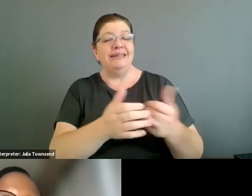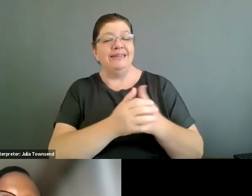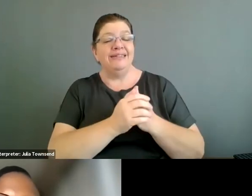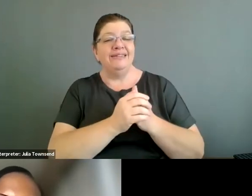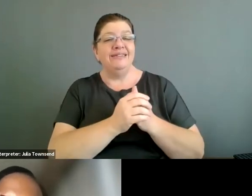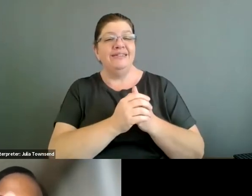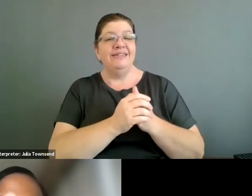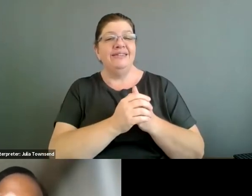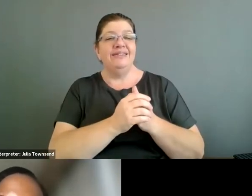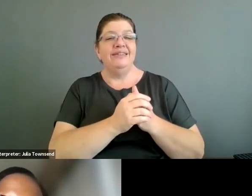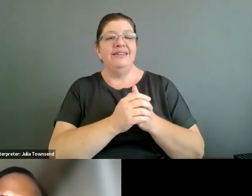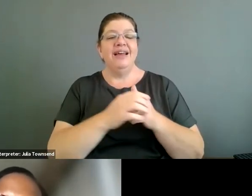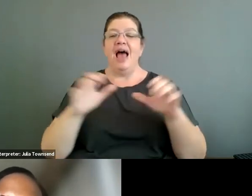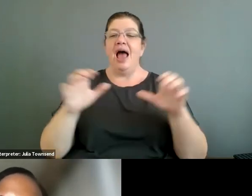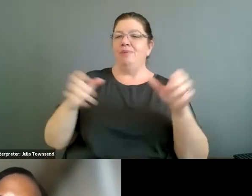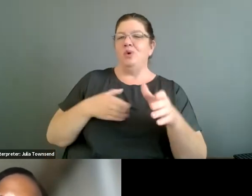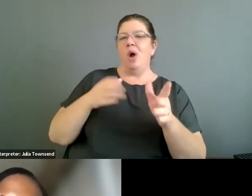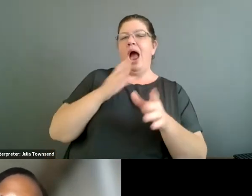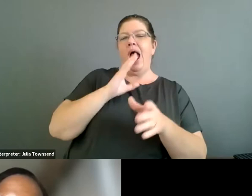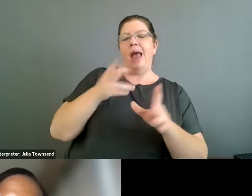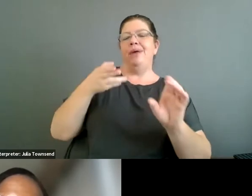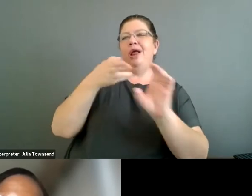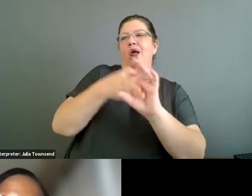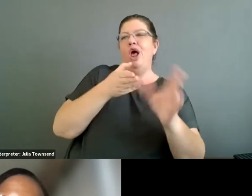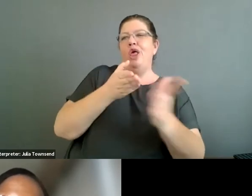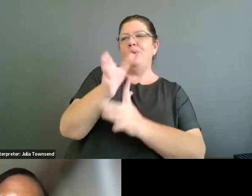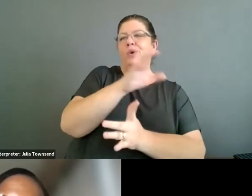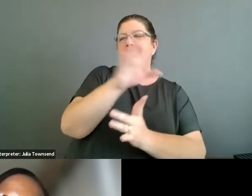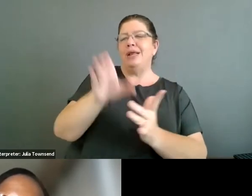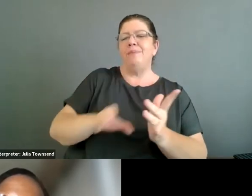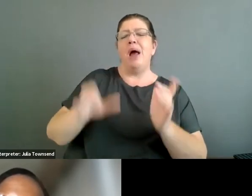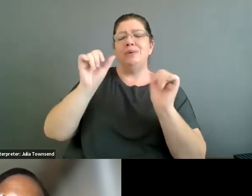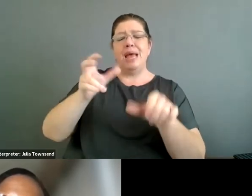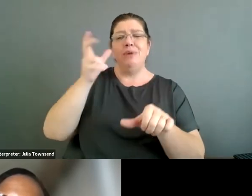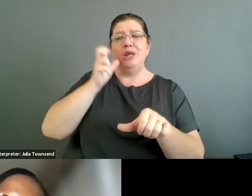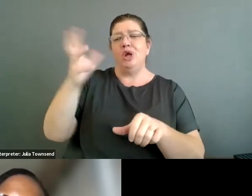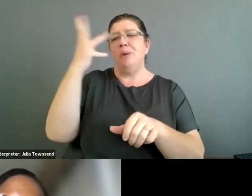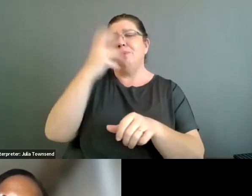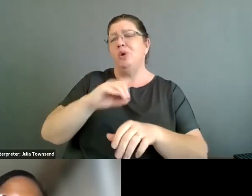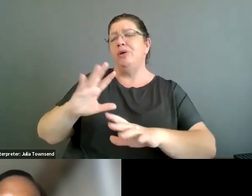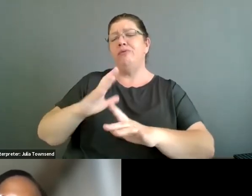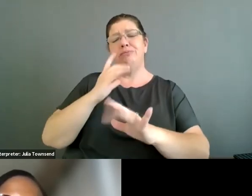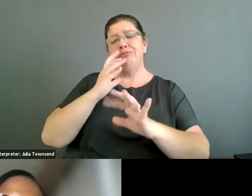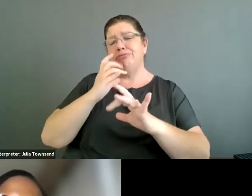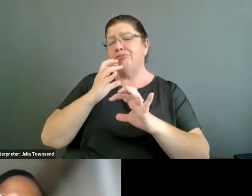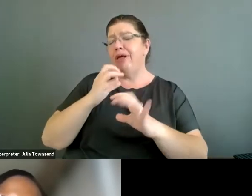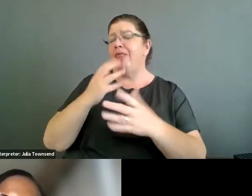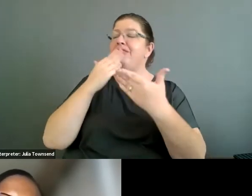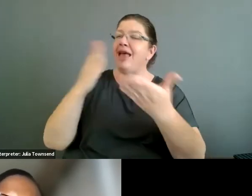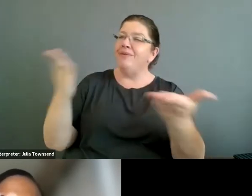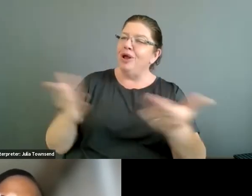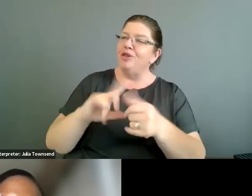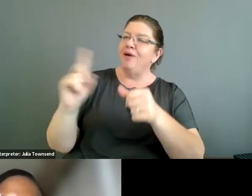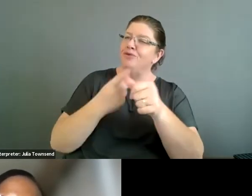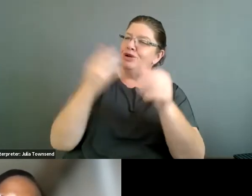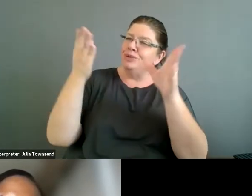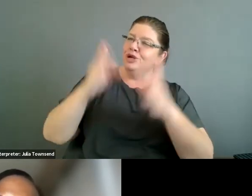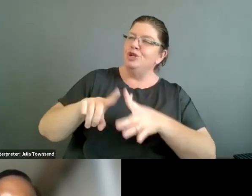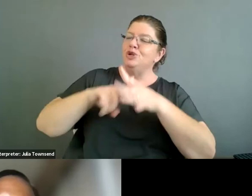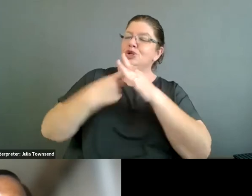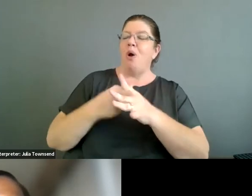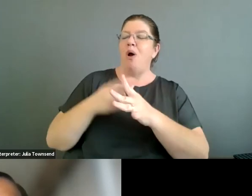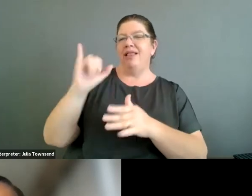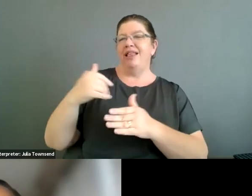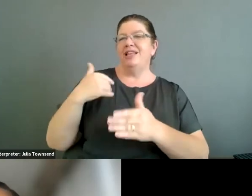I'm just through the technology. Thank you, Eliana. I'm able to hear your beautiful playing. So thank you again for being here and being the first one that is to start off as many. So thank